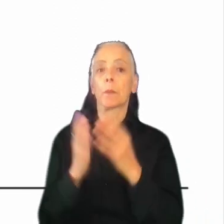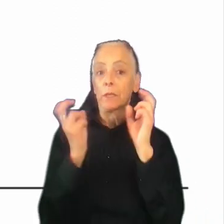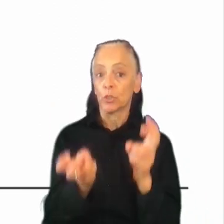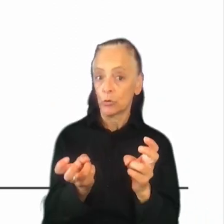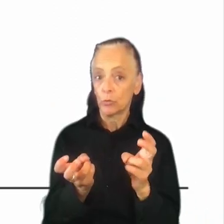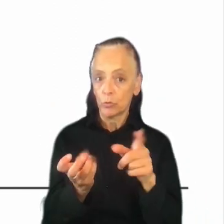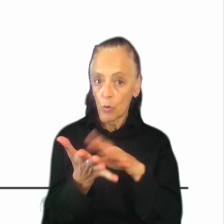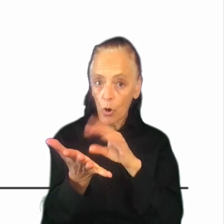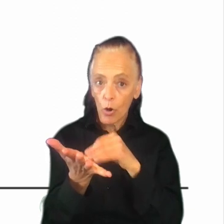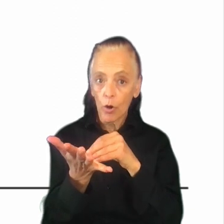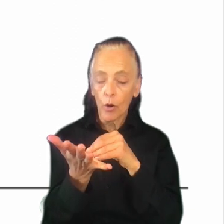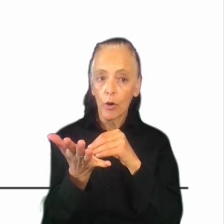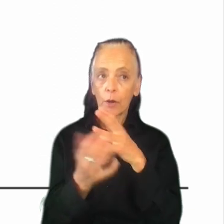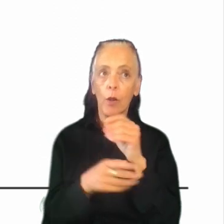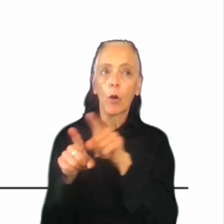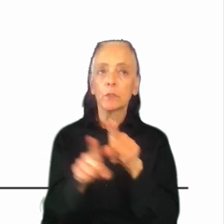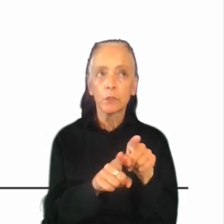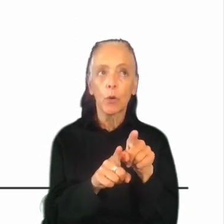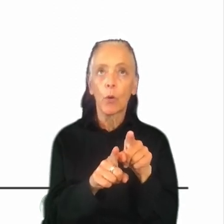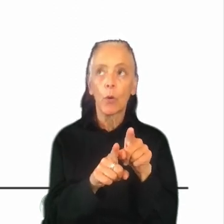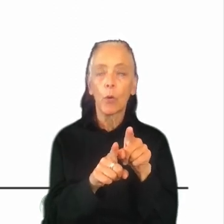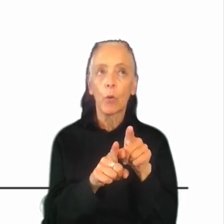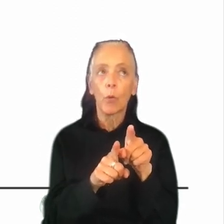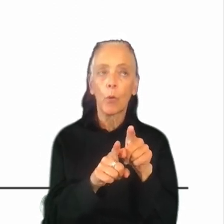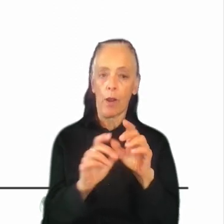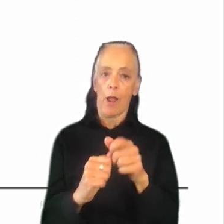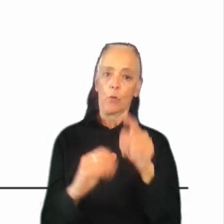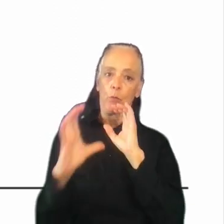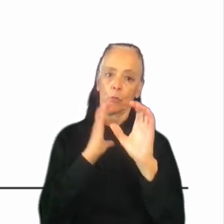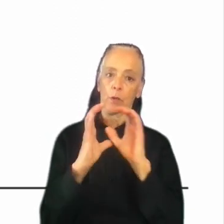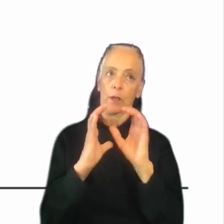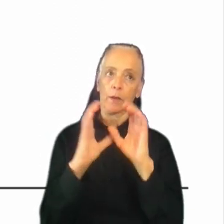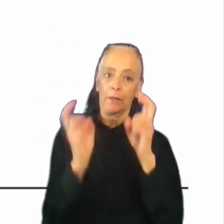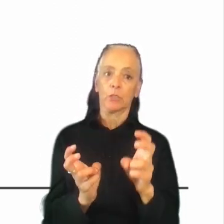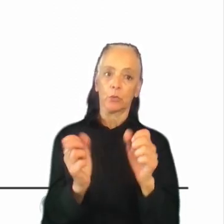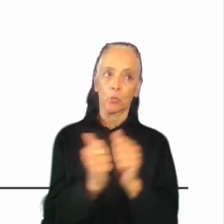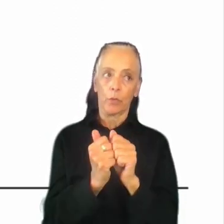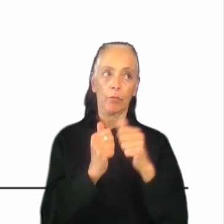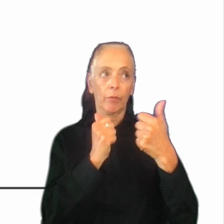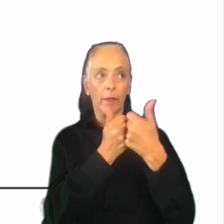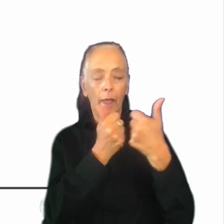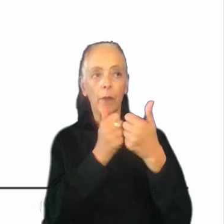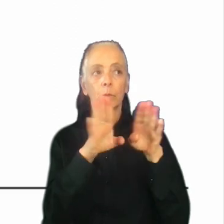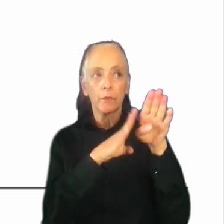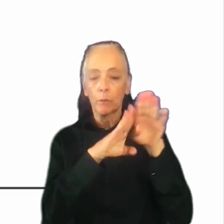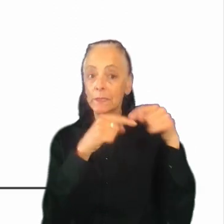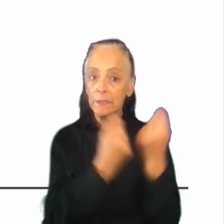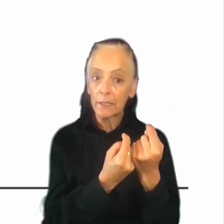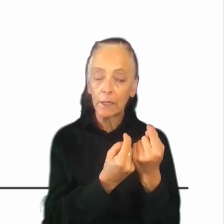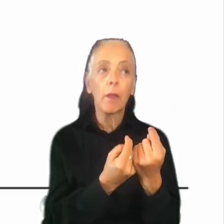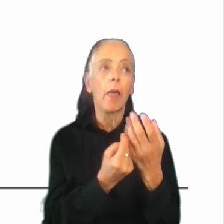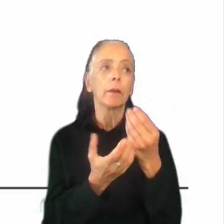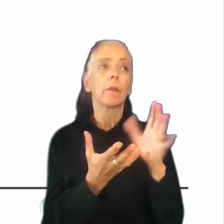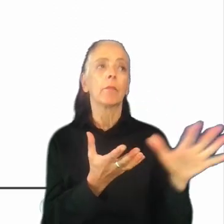issues that you learnt and also how he communicated those issues with the game dev team and what they did